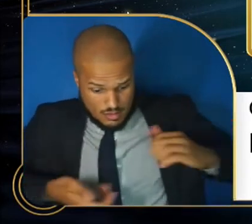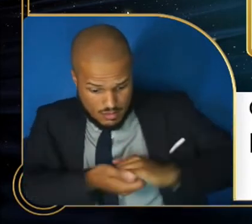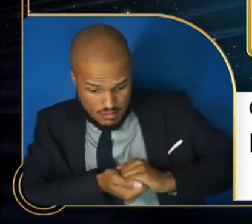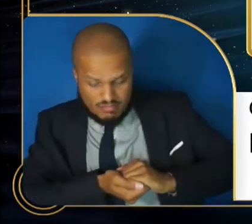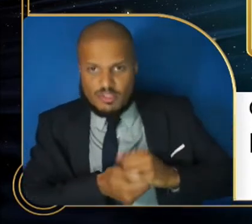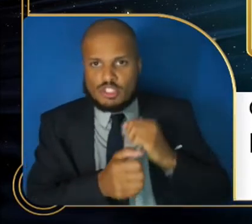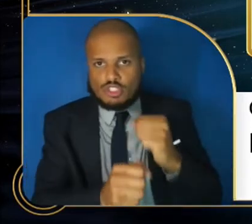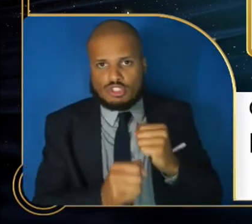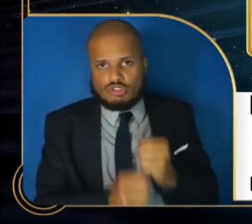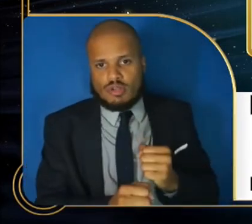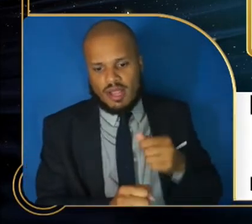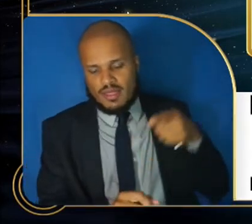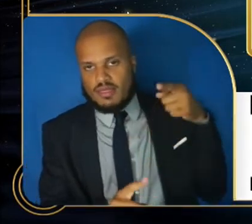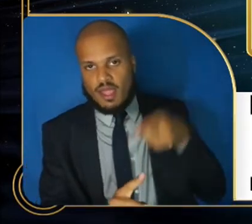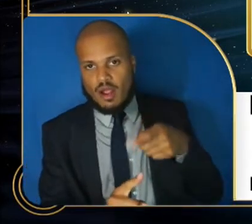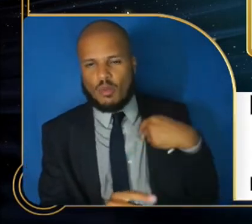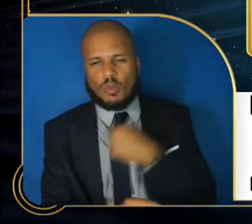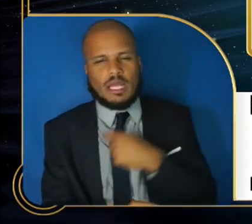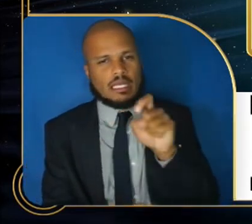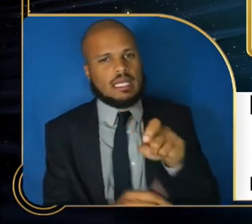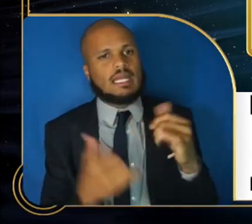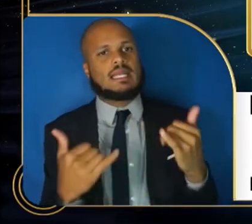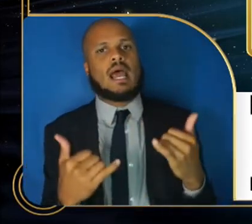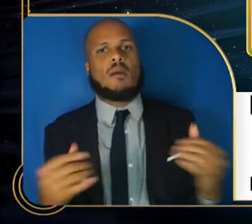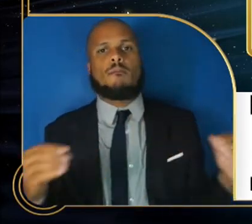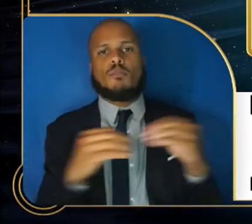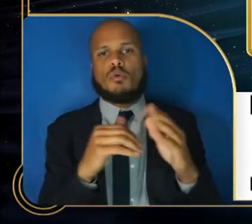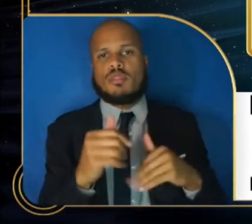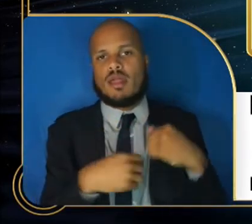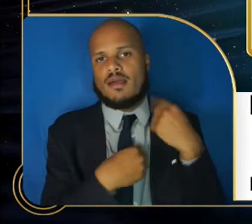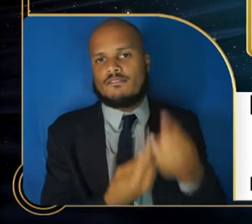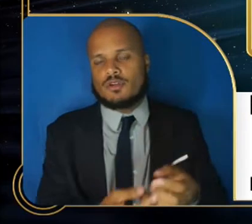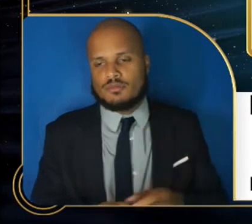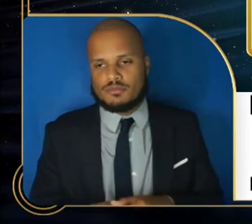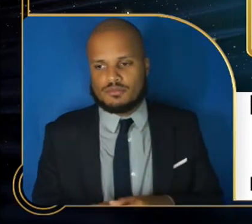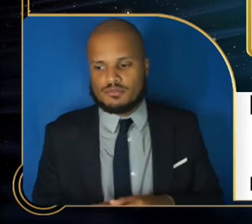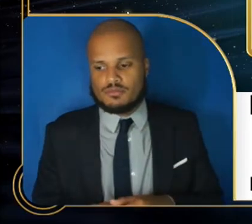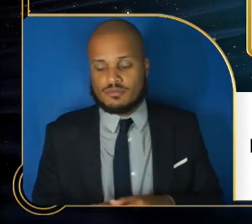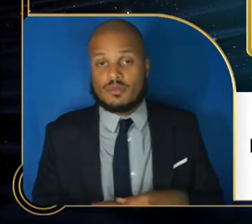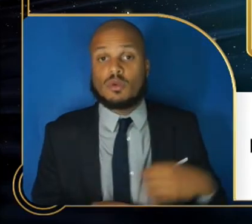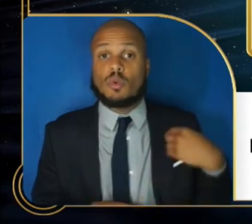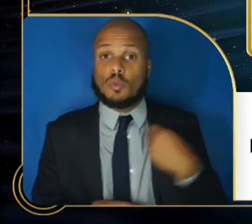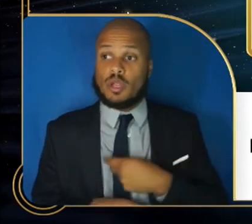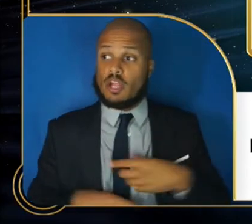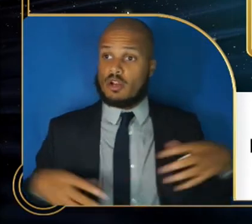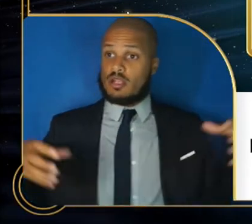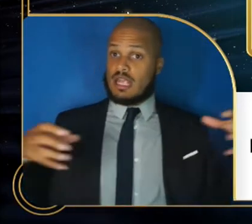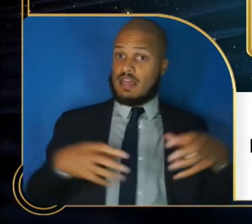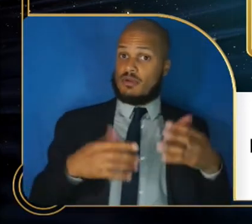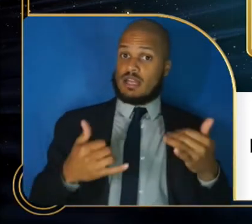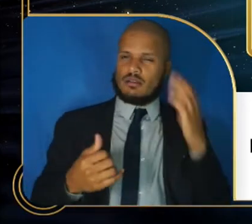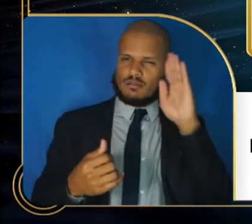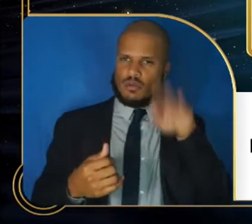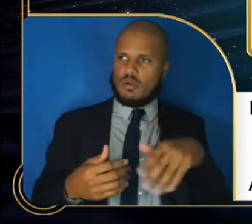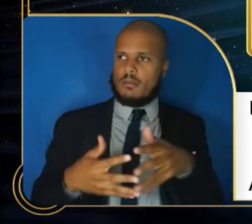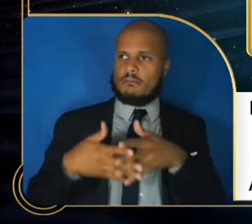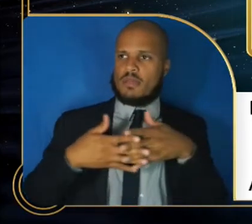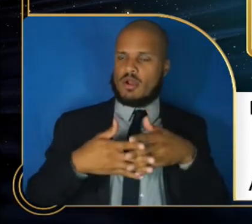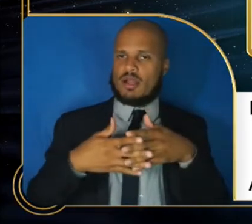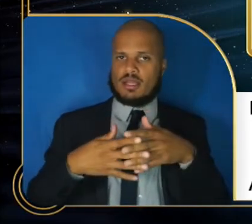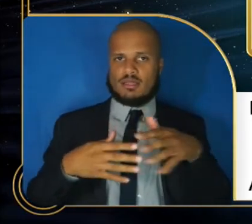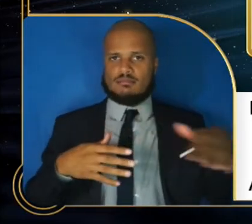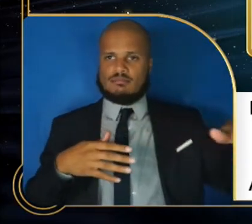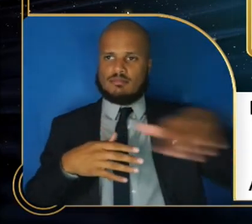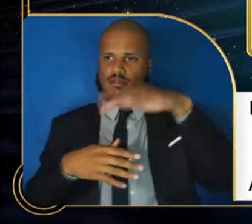that strength more than ever today. Now, we're gathering at a time when American democracy is facing